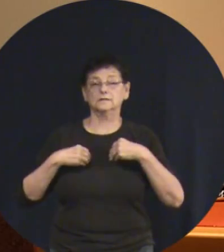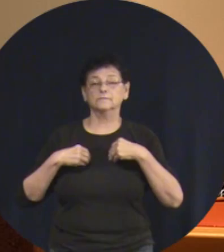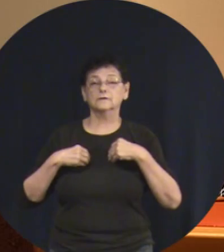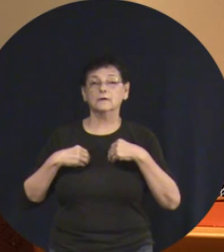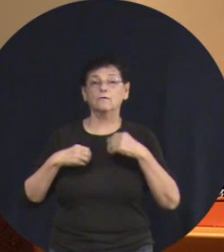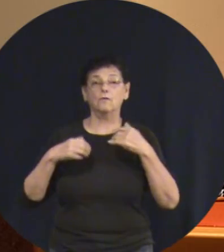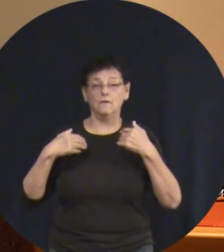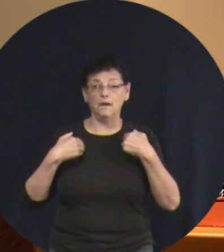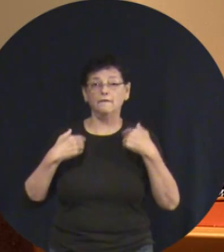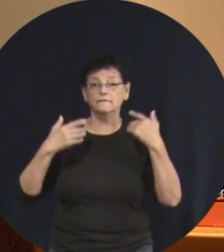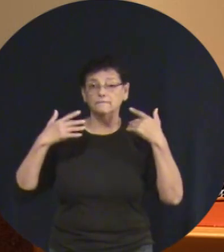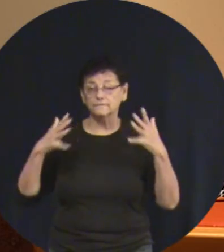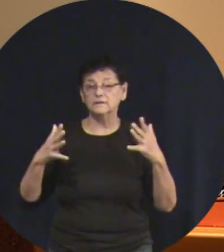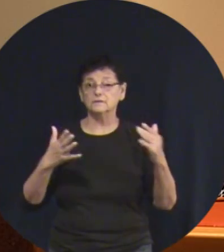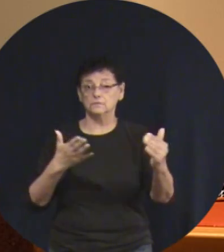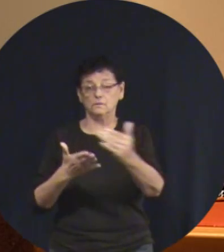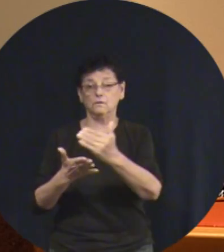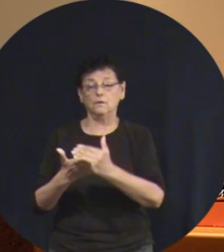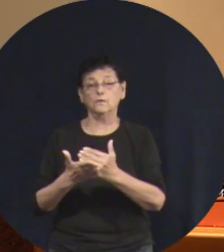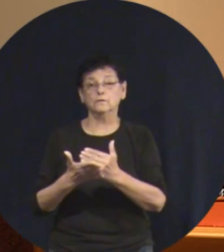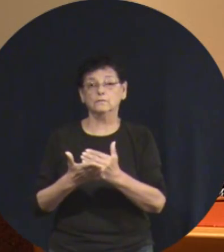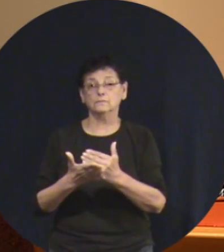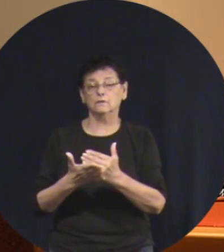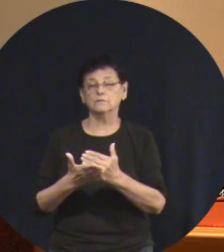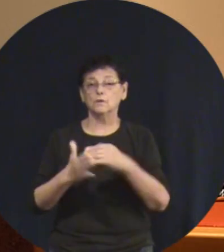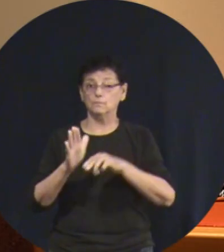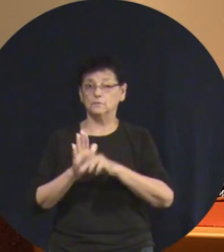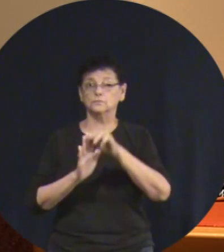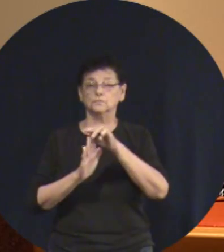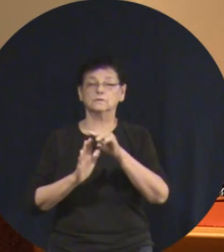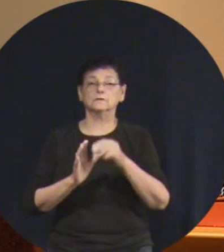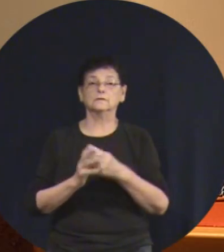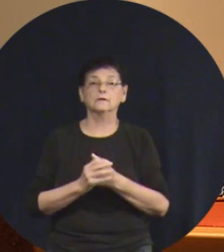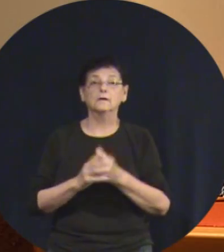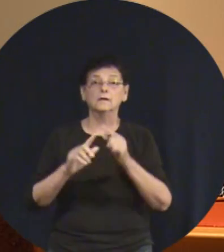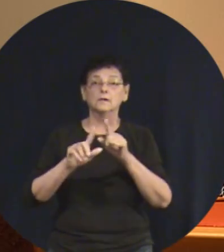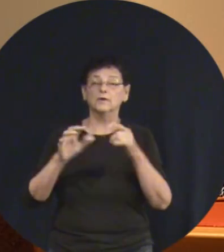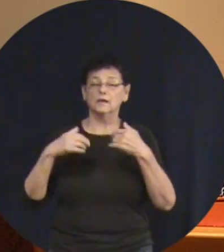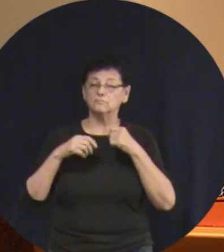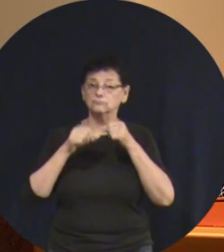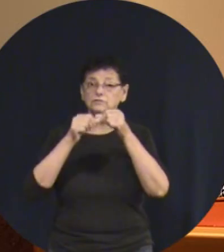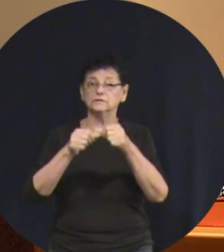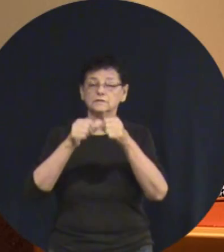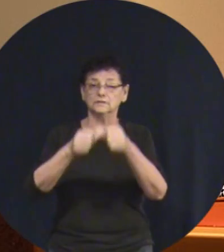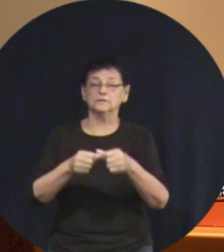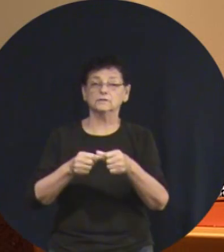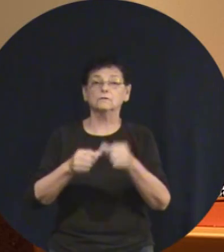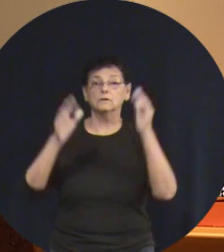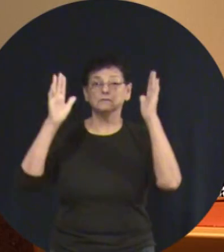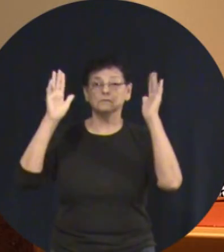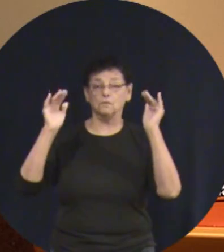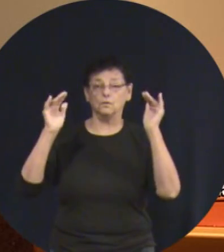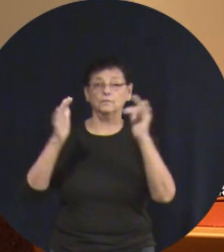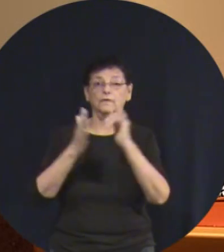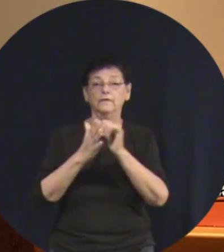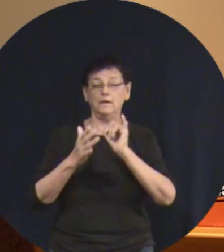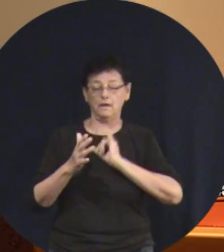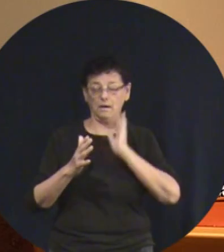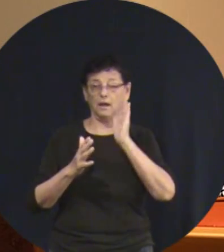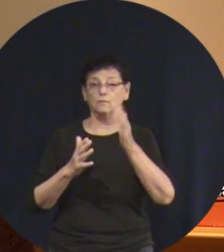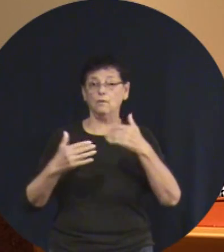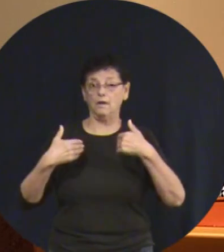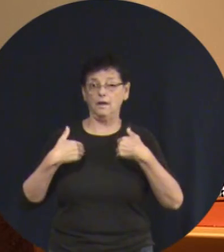it or have already attained perfect maturity, but I continue my pursuit in hope that